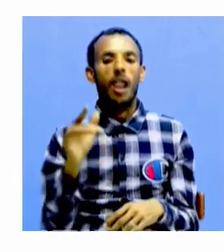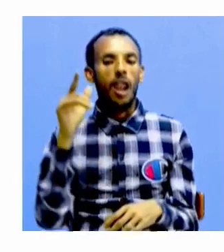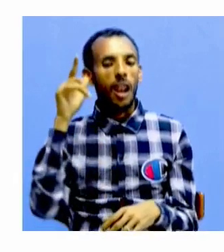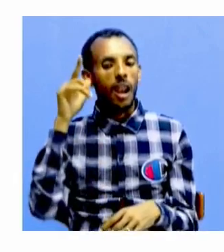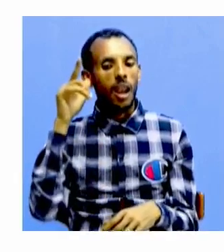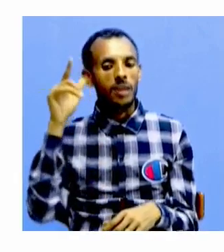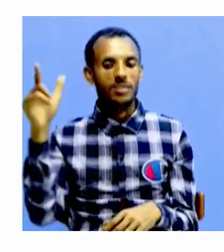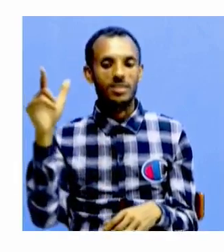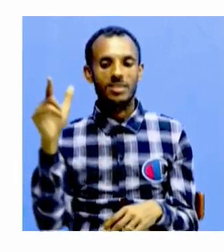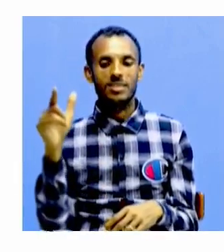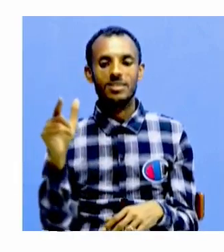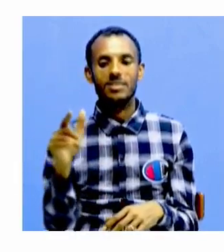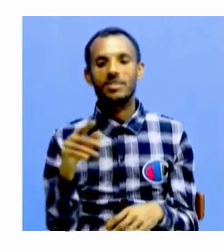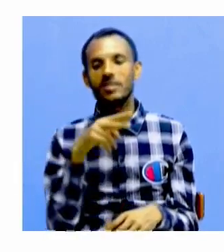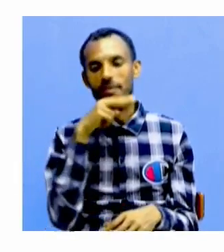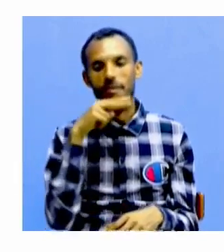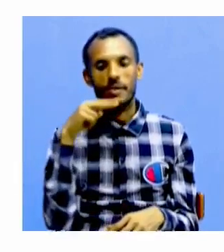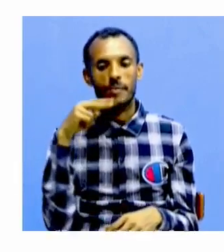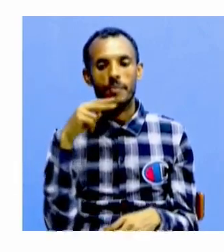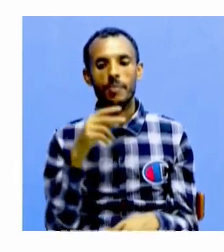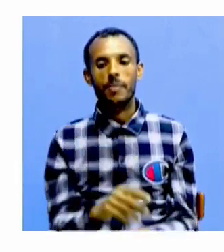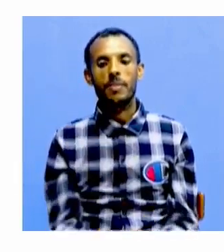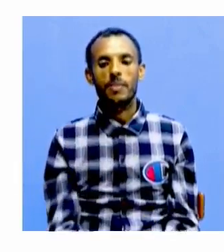the verb,